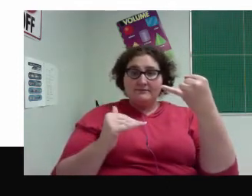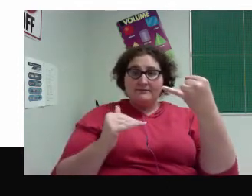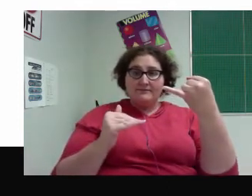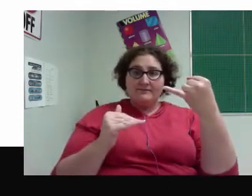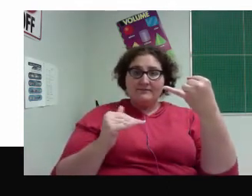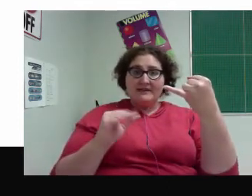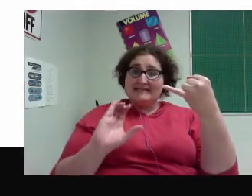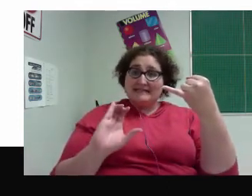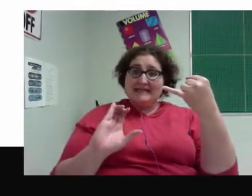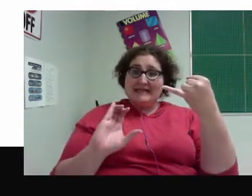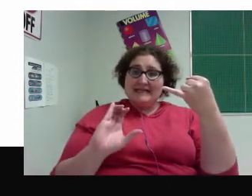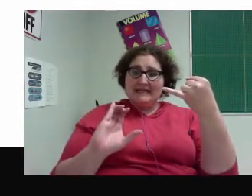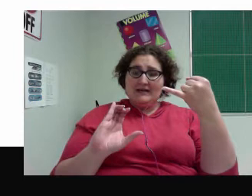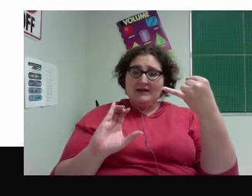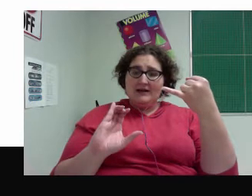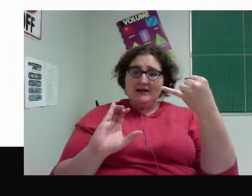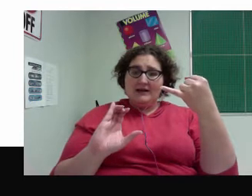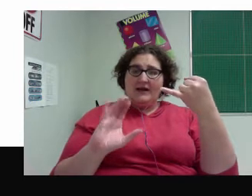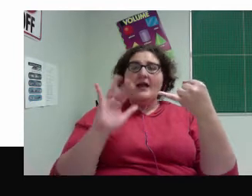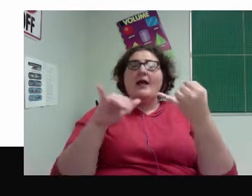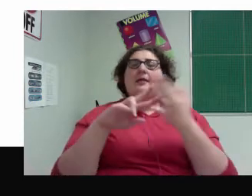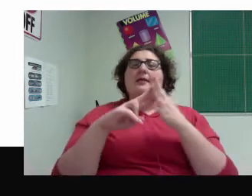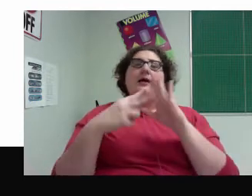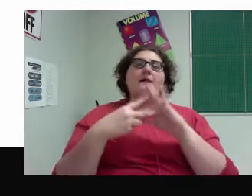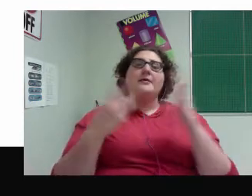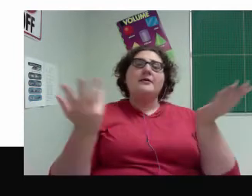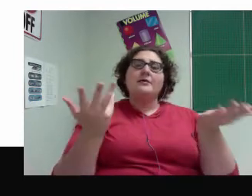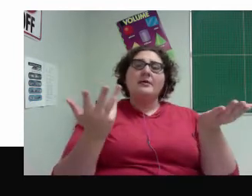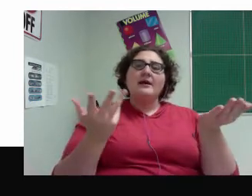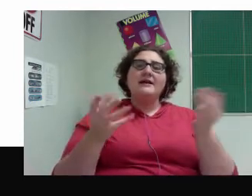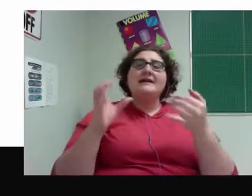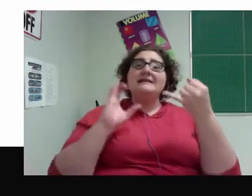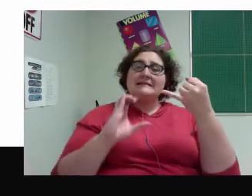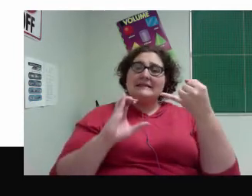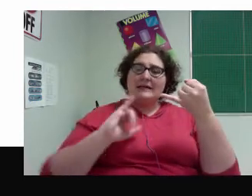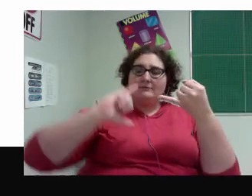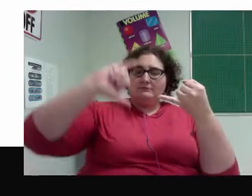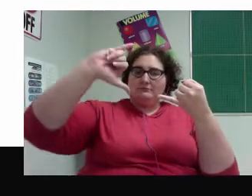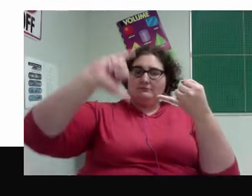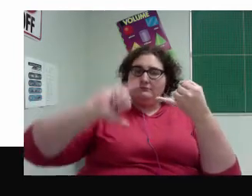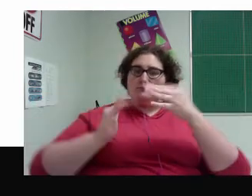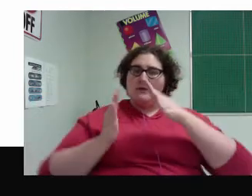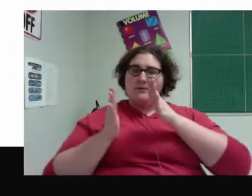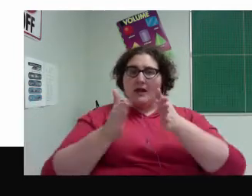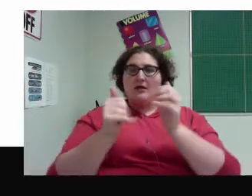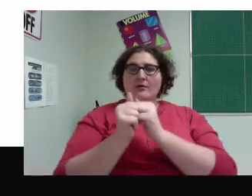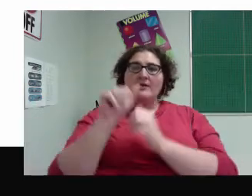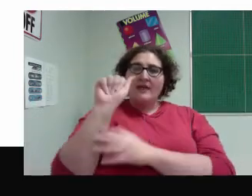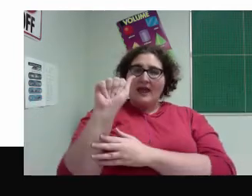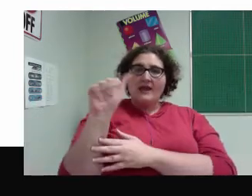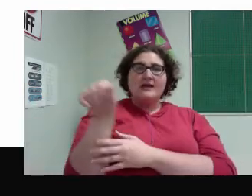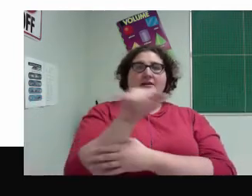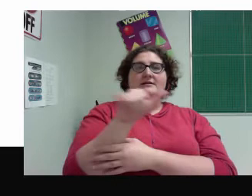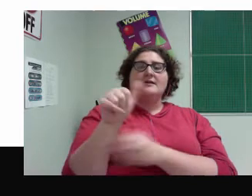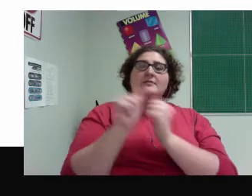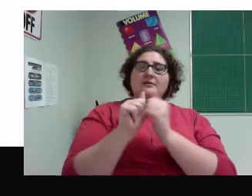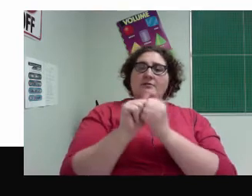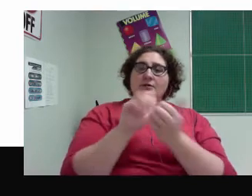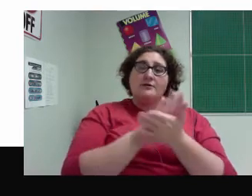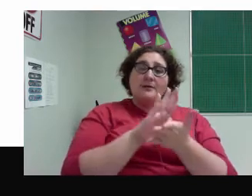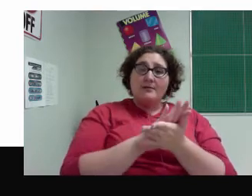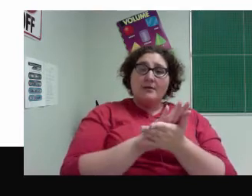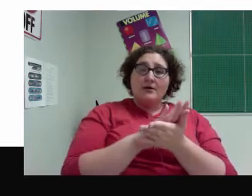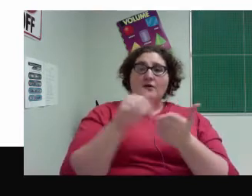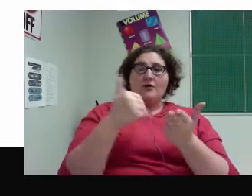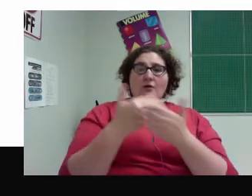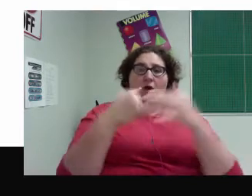we'll call it line C, then that means that line C is also parallel to line A. Another way to think about this is think about your notebook paper. All those lines are parallel